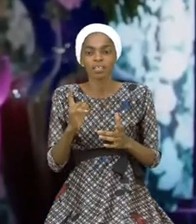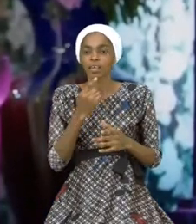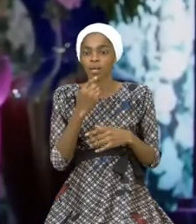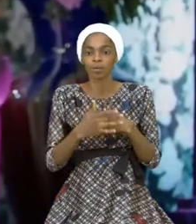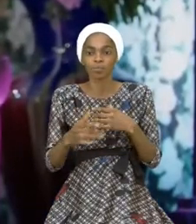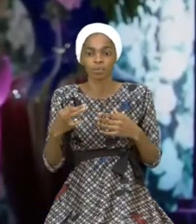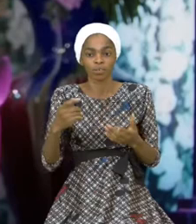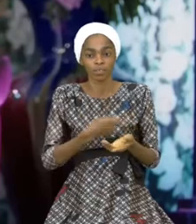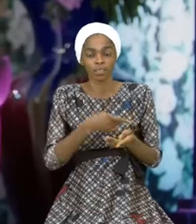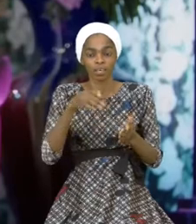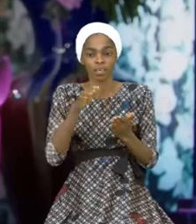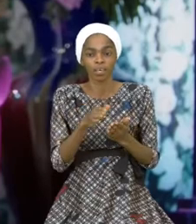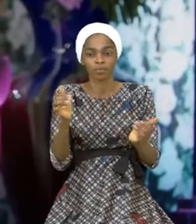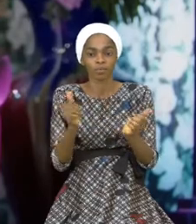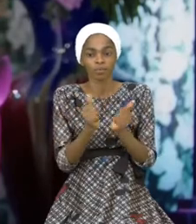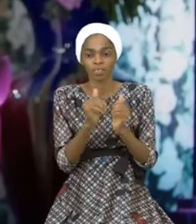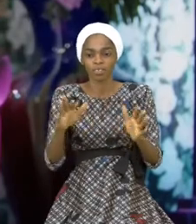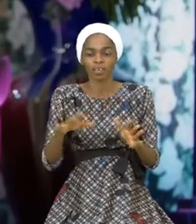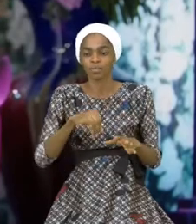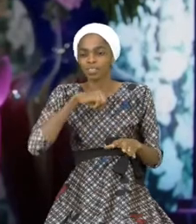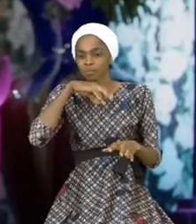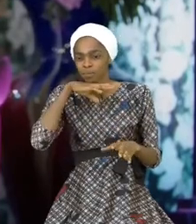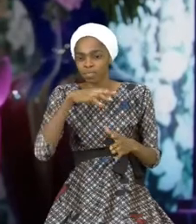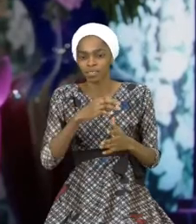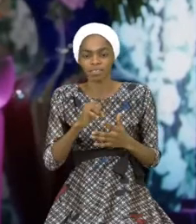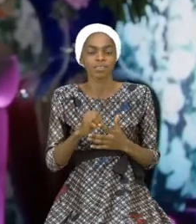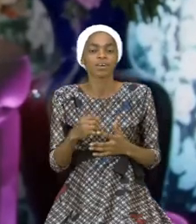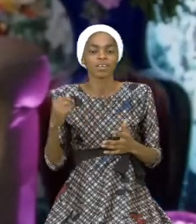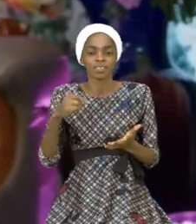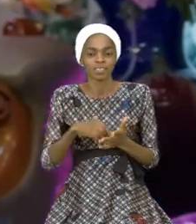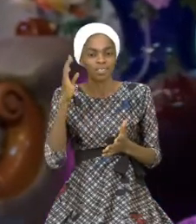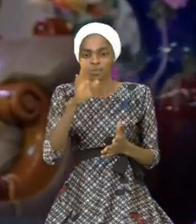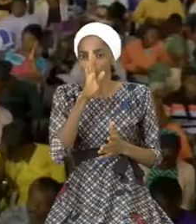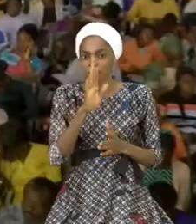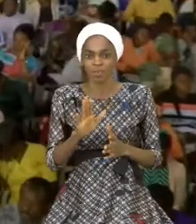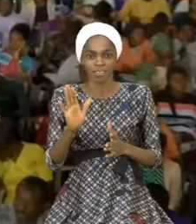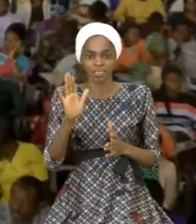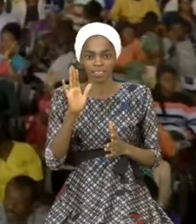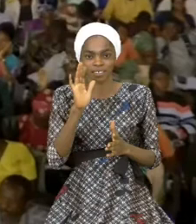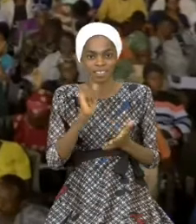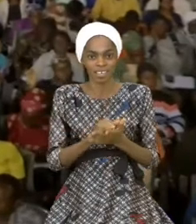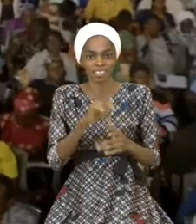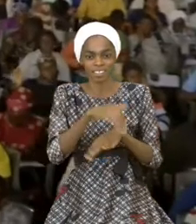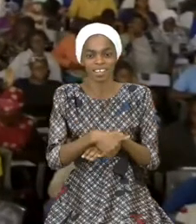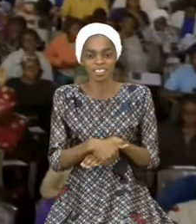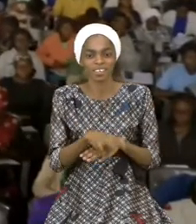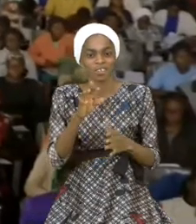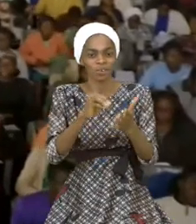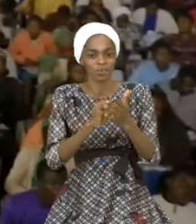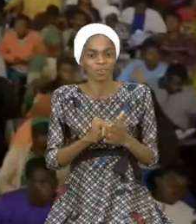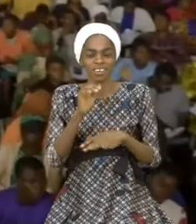and without spot. This is going to be that night. Amen. Your own